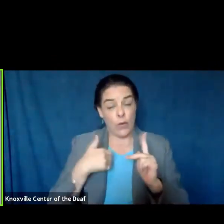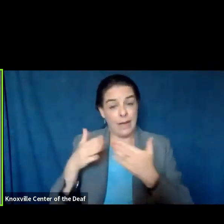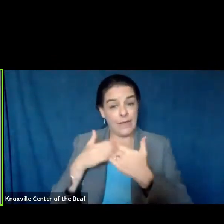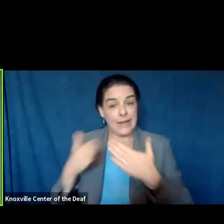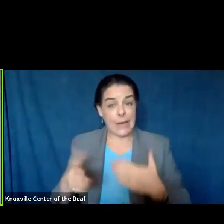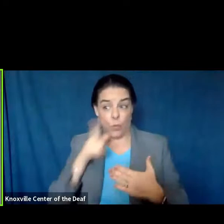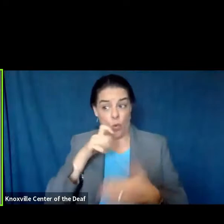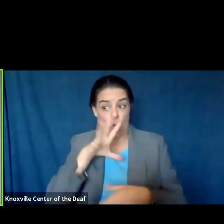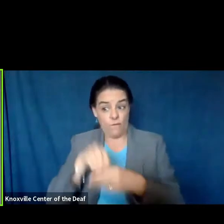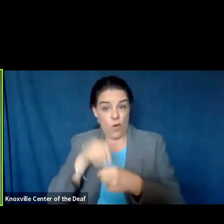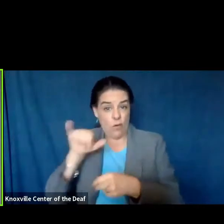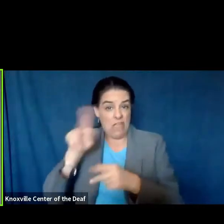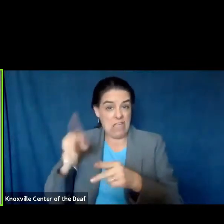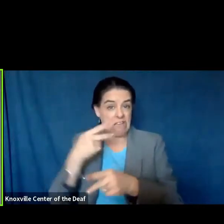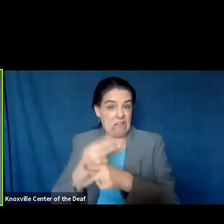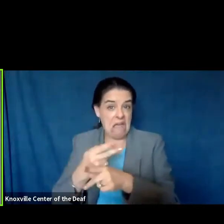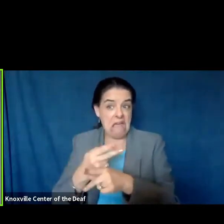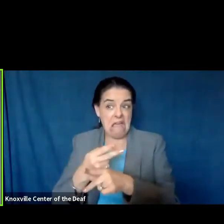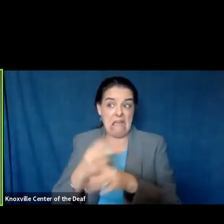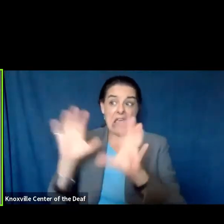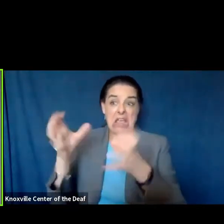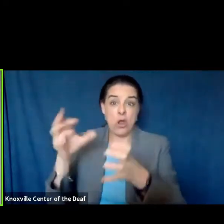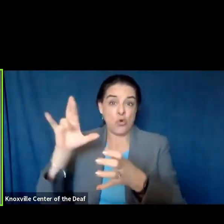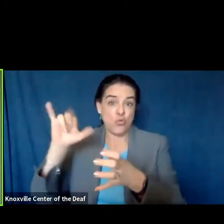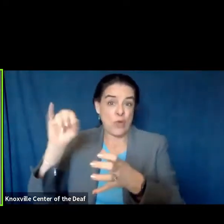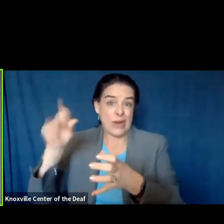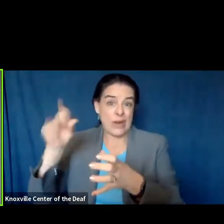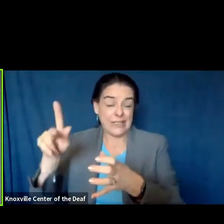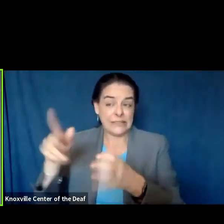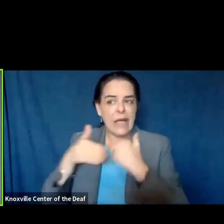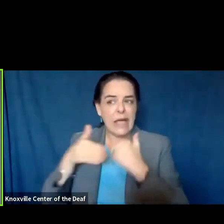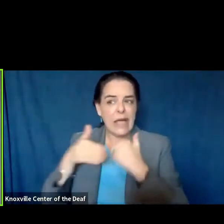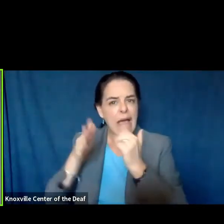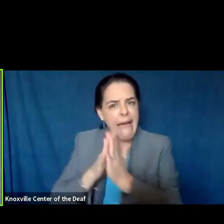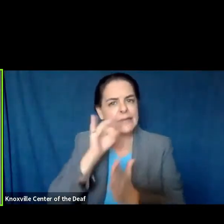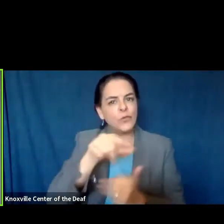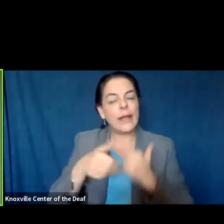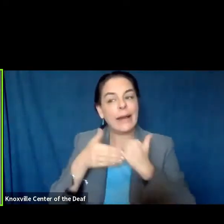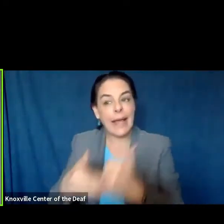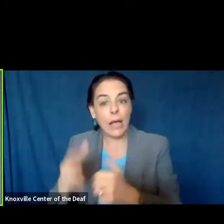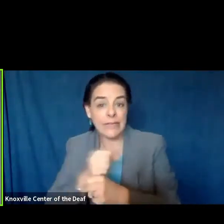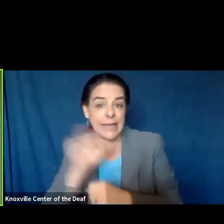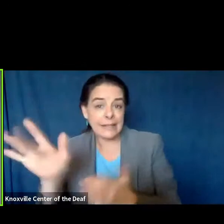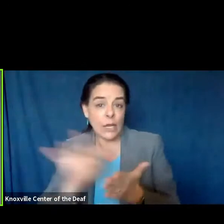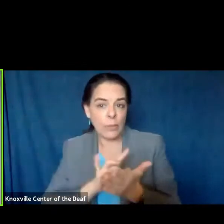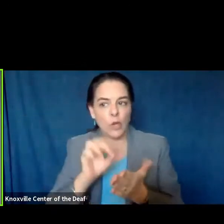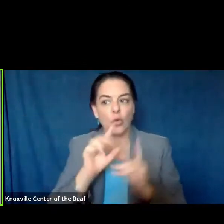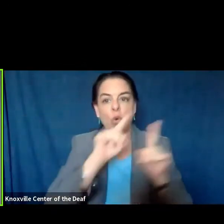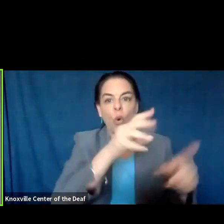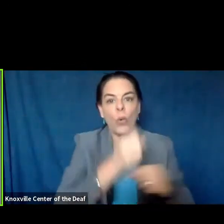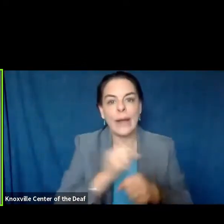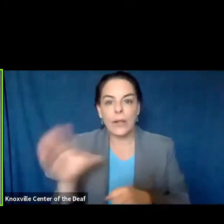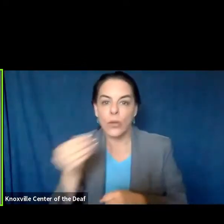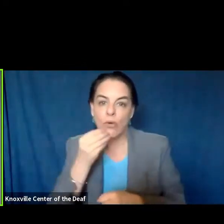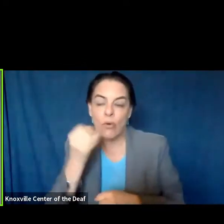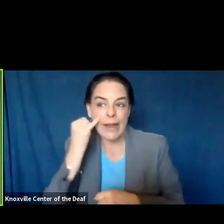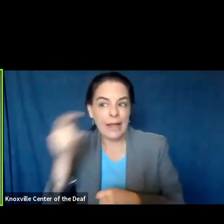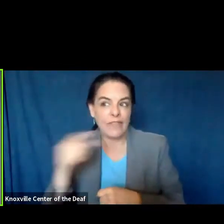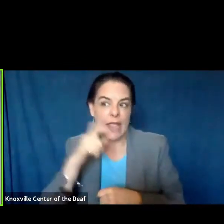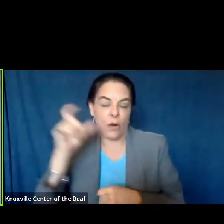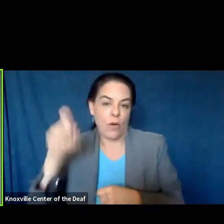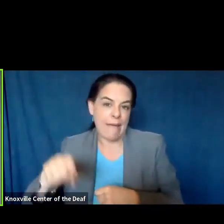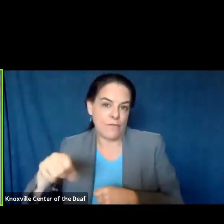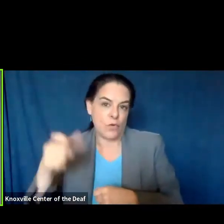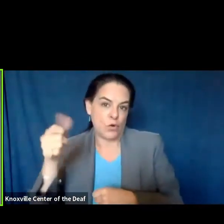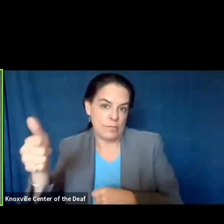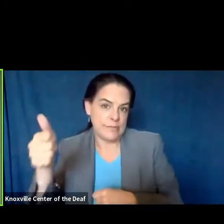falls into that category that needs help, ask them if you can help out and get their medicines or help pick up groceries if they don't have ability to do it themselves